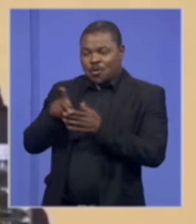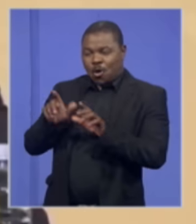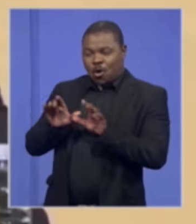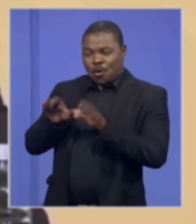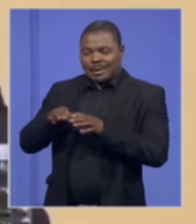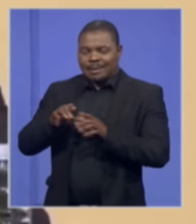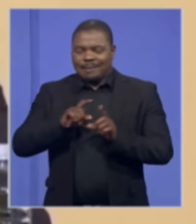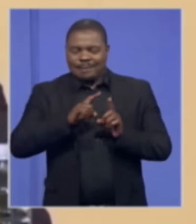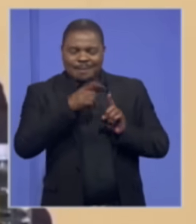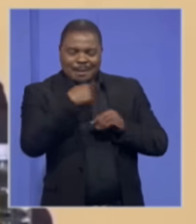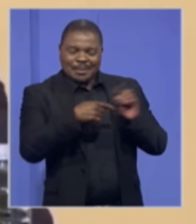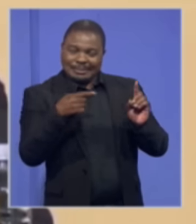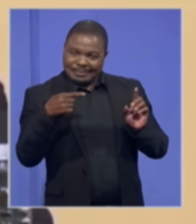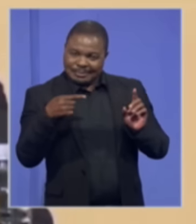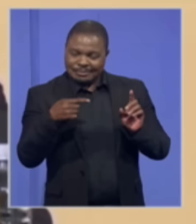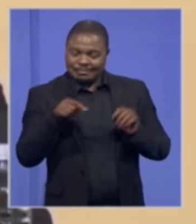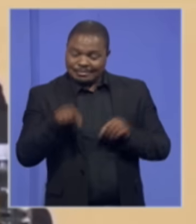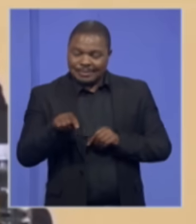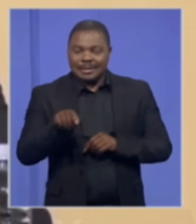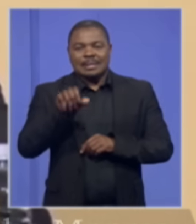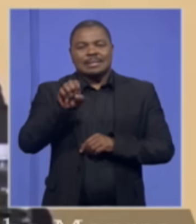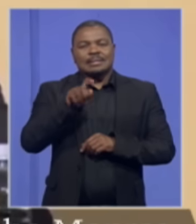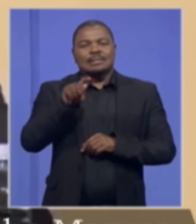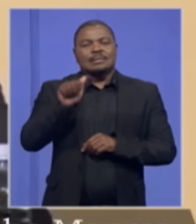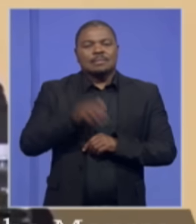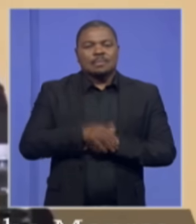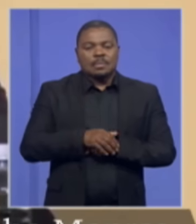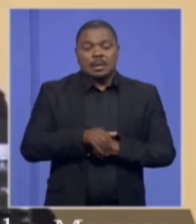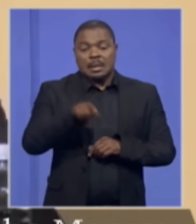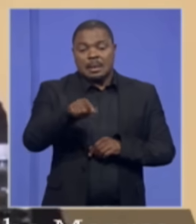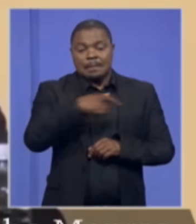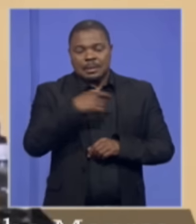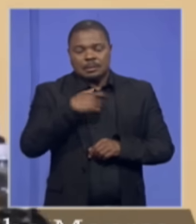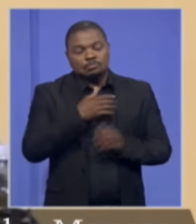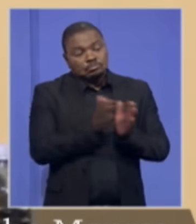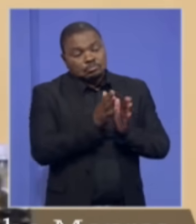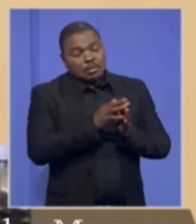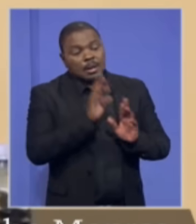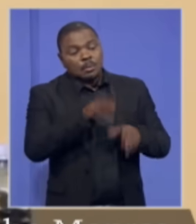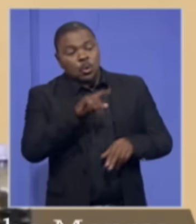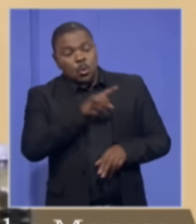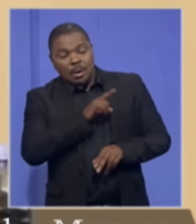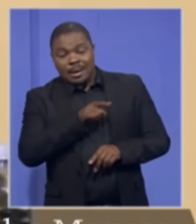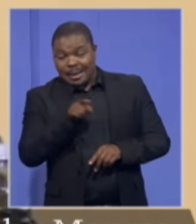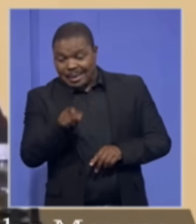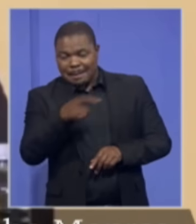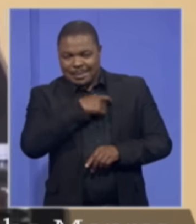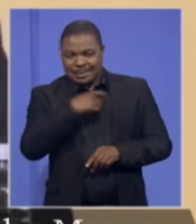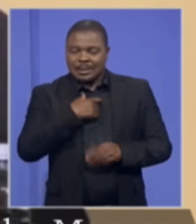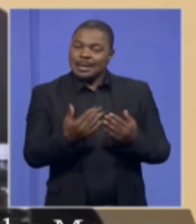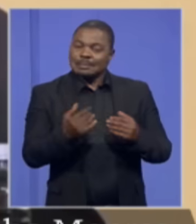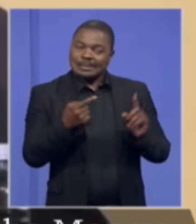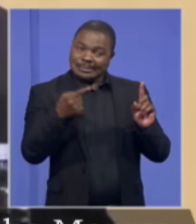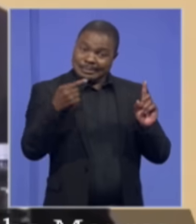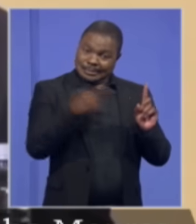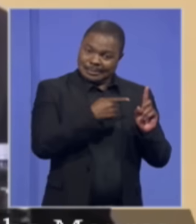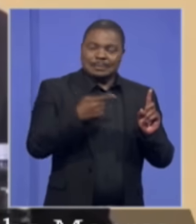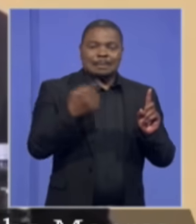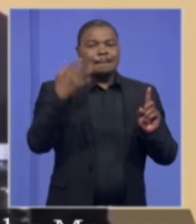question. The request for the report is in view of the President's expectation that ministers,